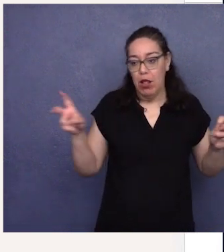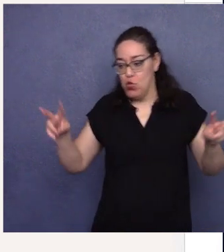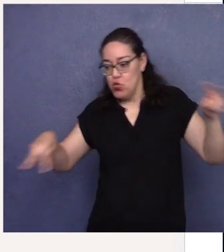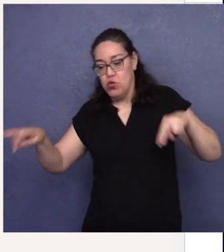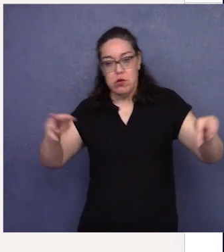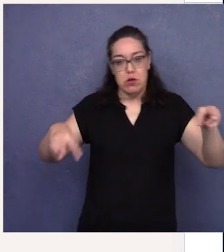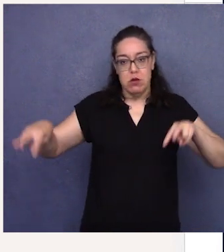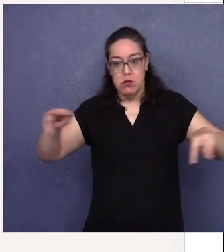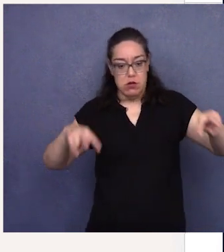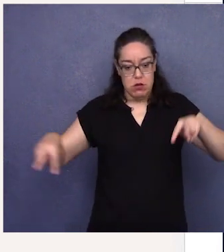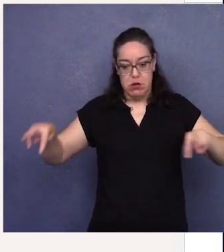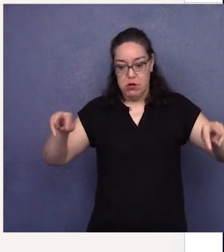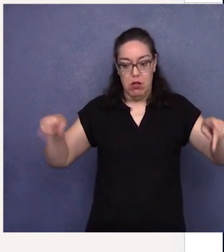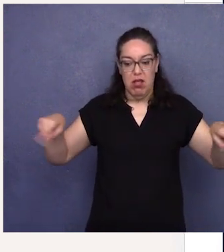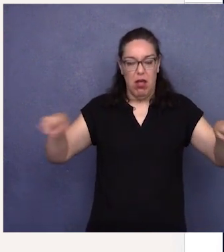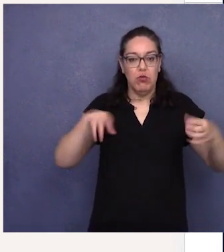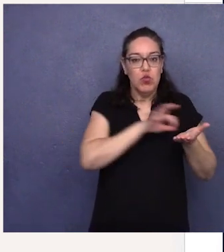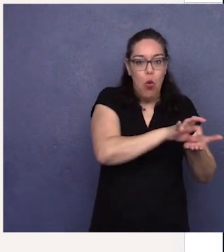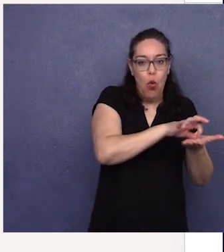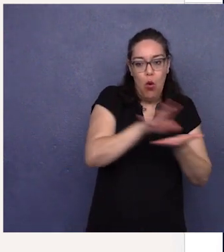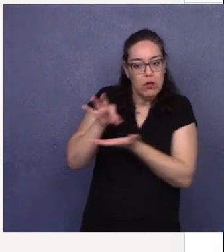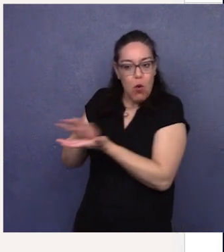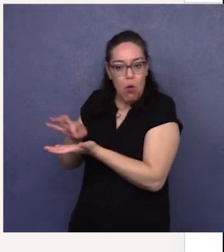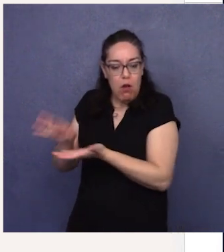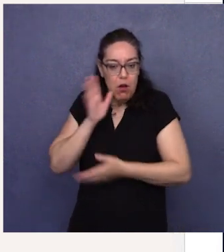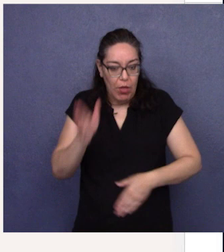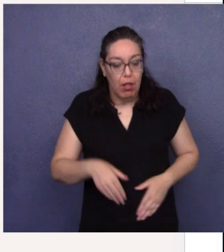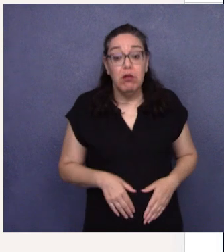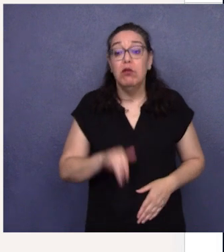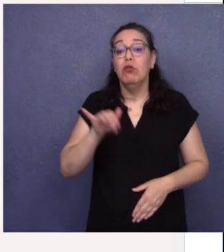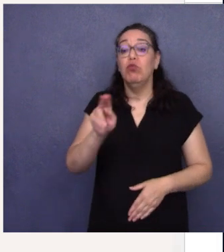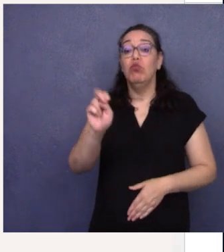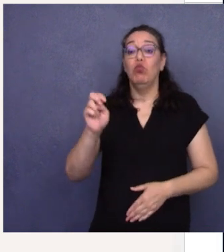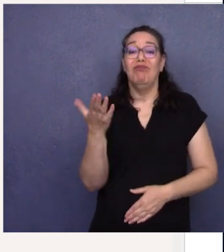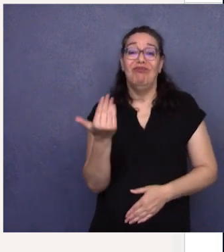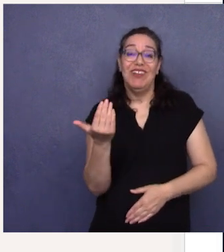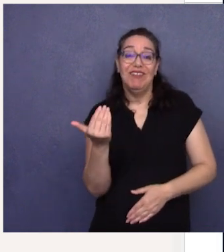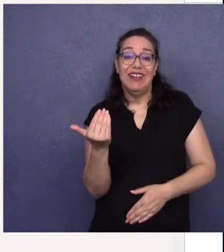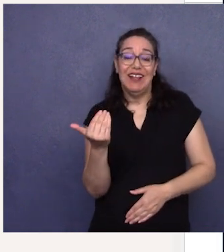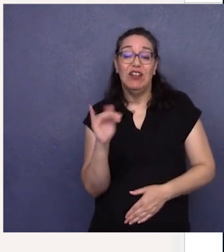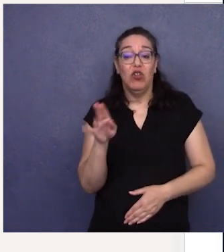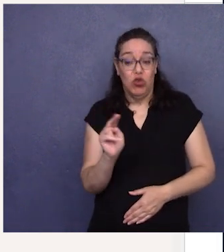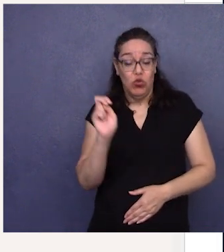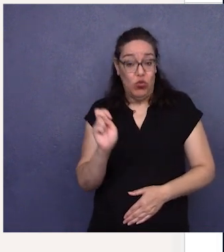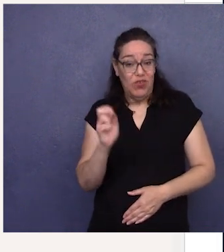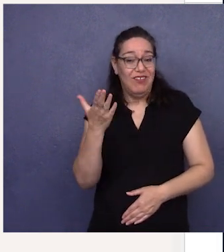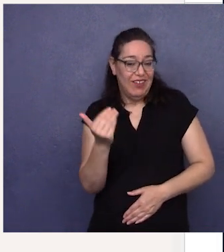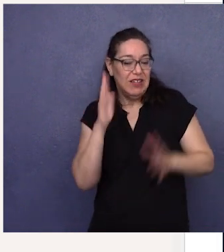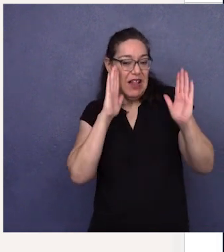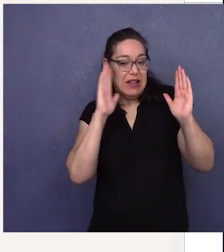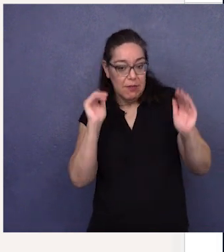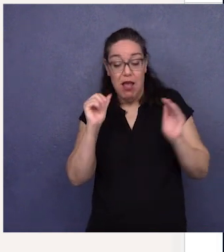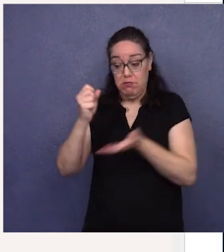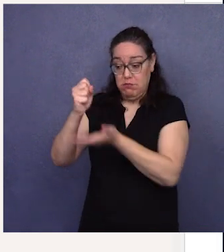your applications and then scoring them. June 15 is when we expect the grant awards to